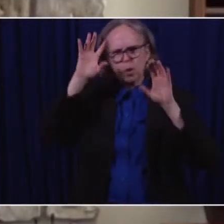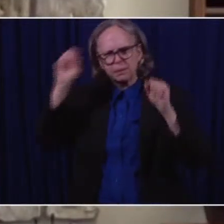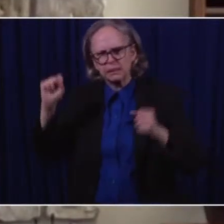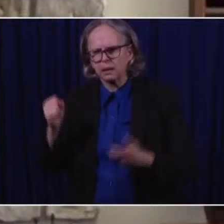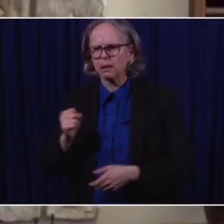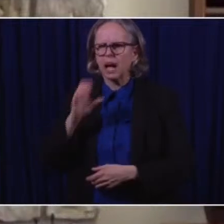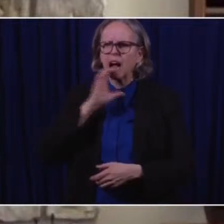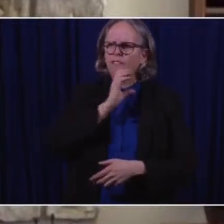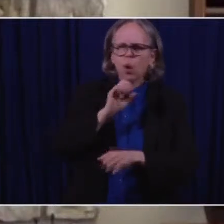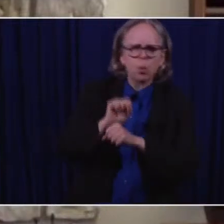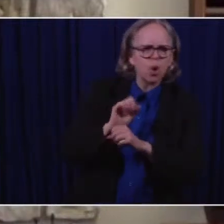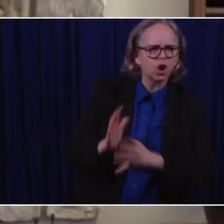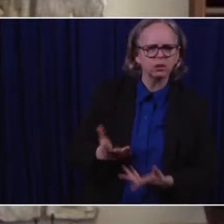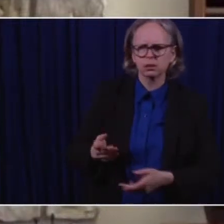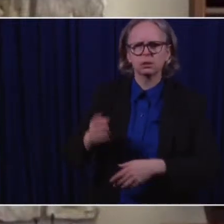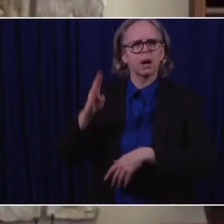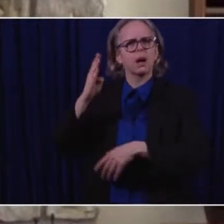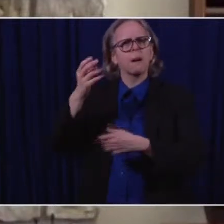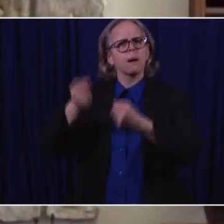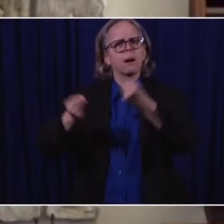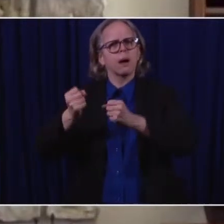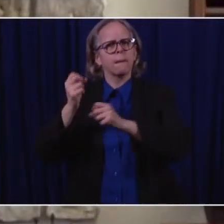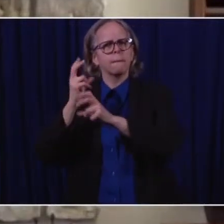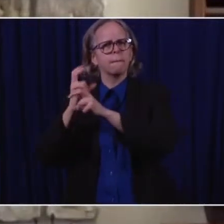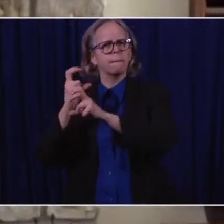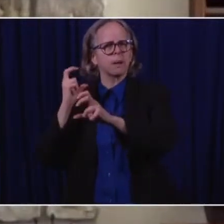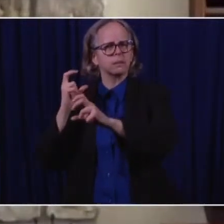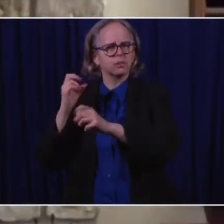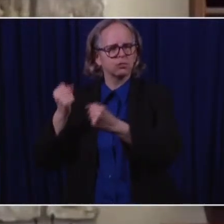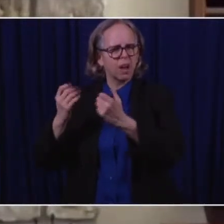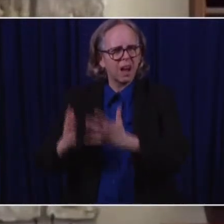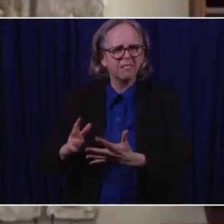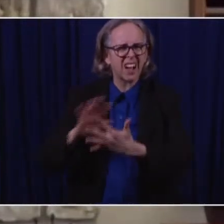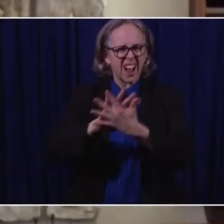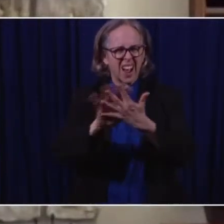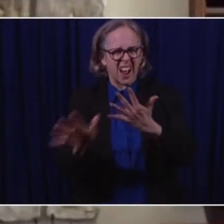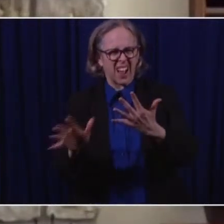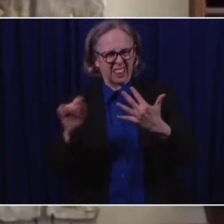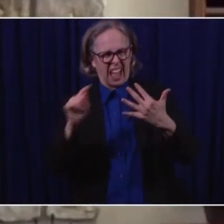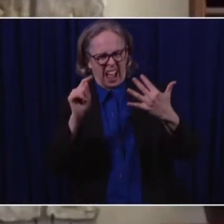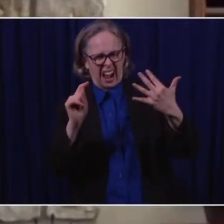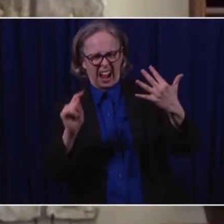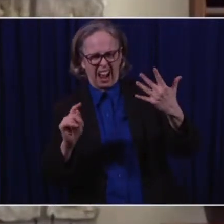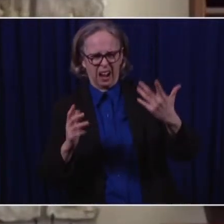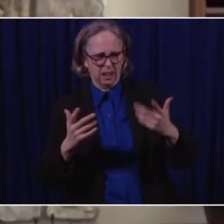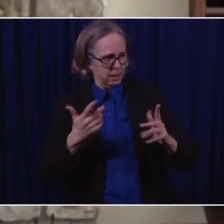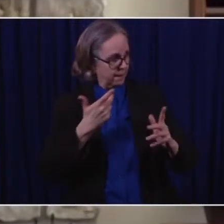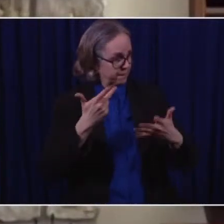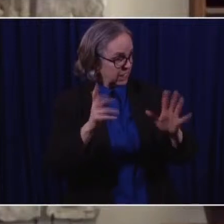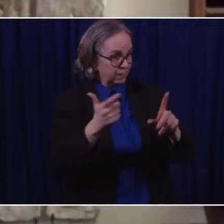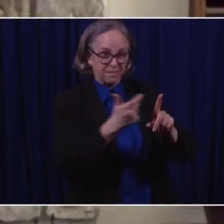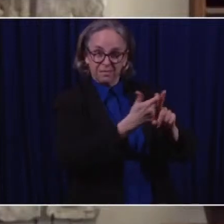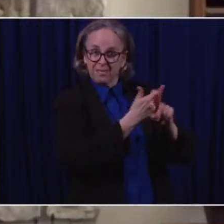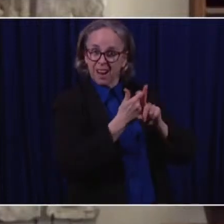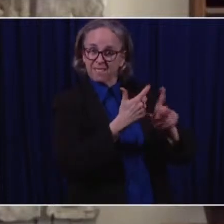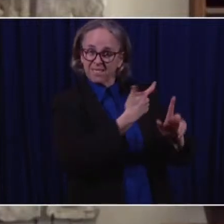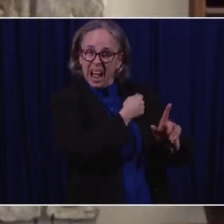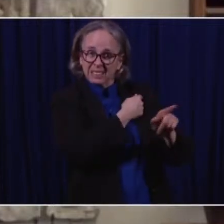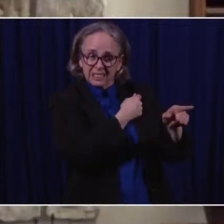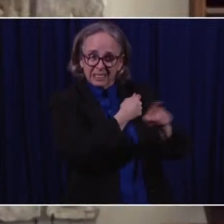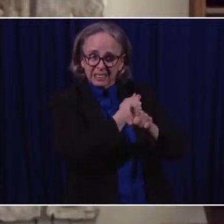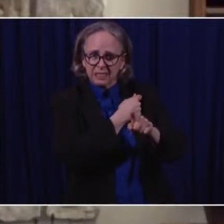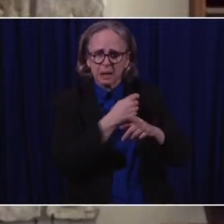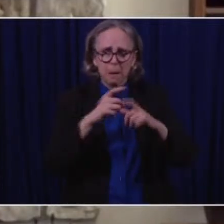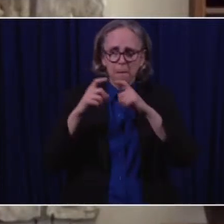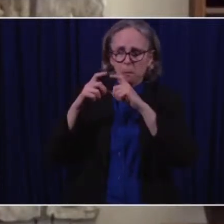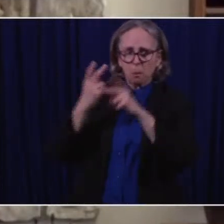continues to follow all the protocols that have been laid out, that it's a pretty safe environment. So I would just urge anyone